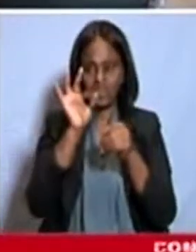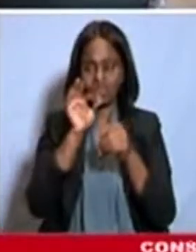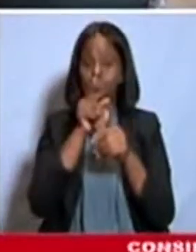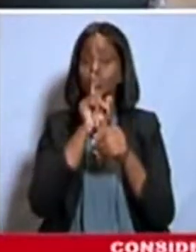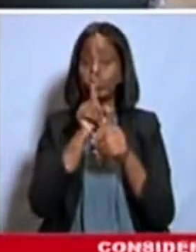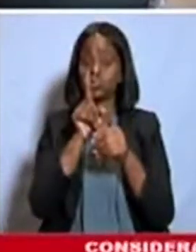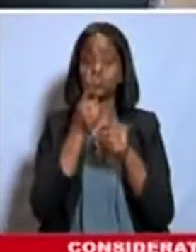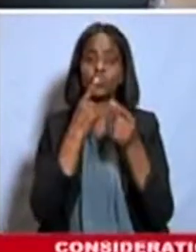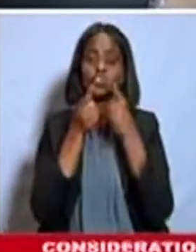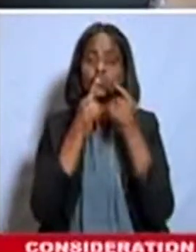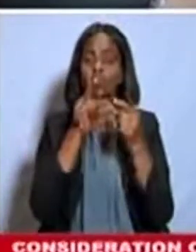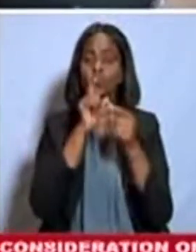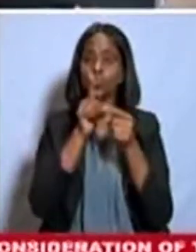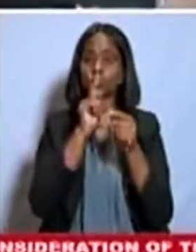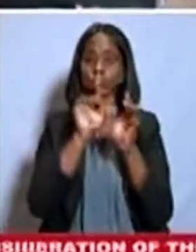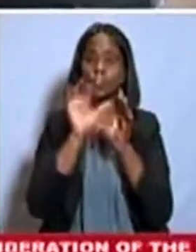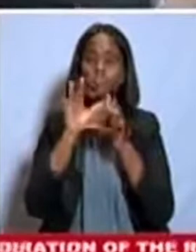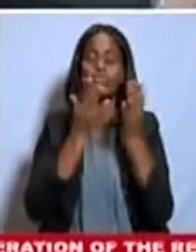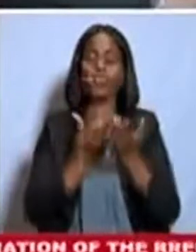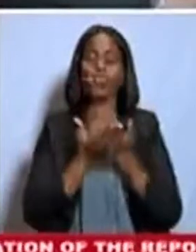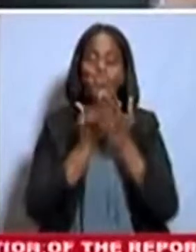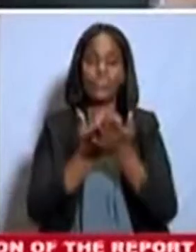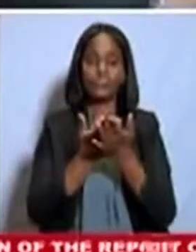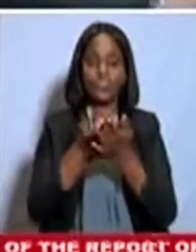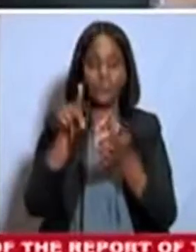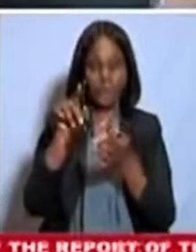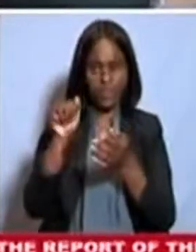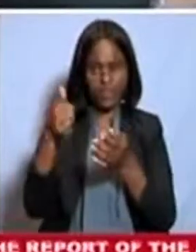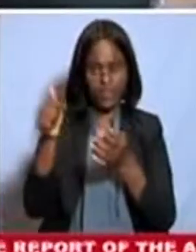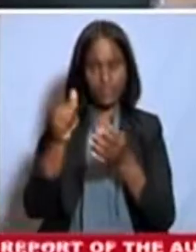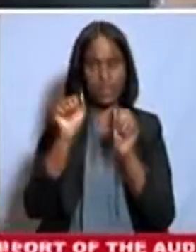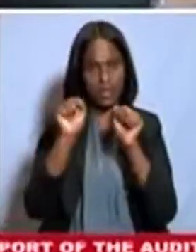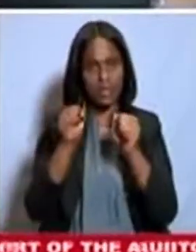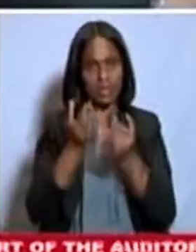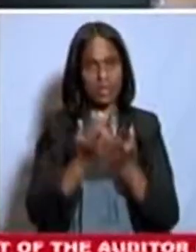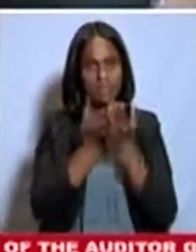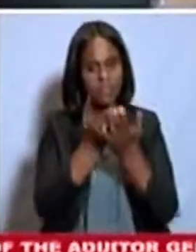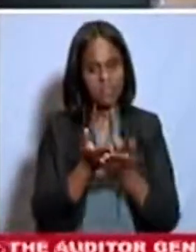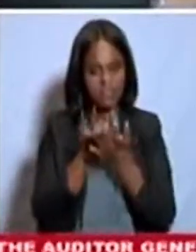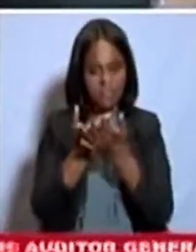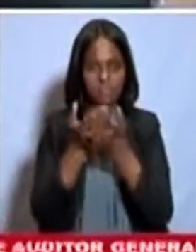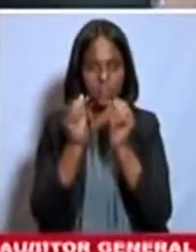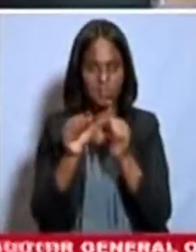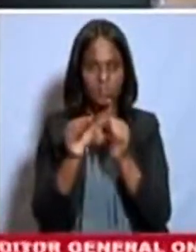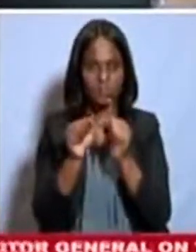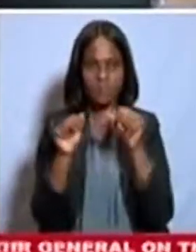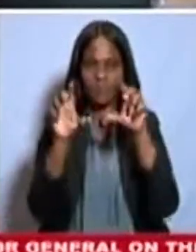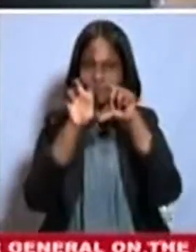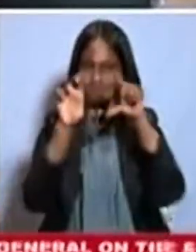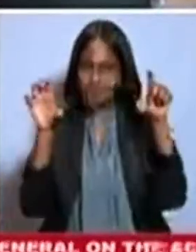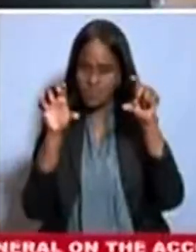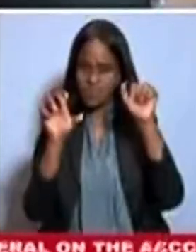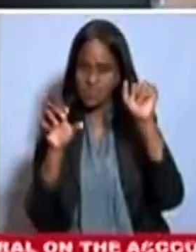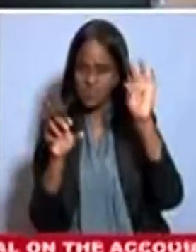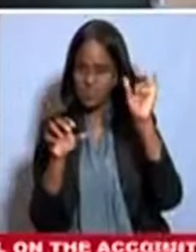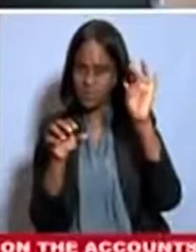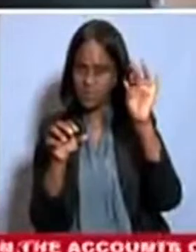and truthful in your submission. So, PS, you can do the submission. That's paragraph 18.